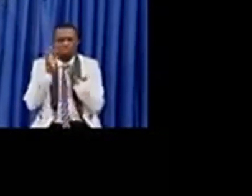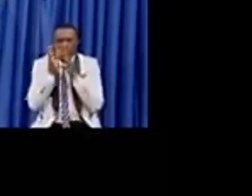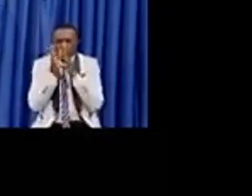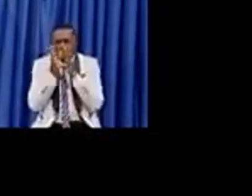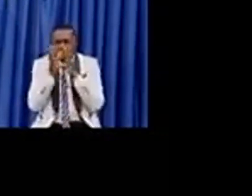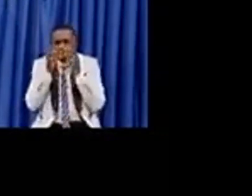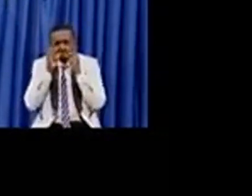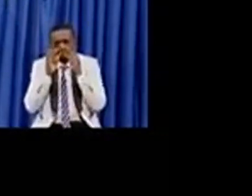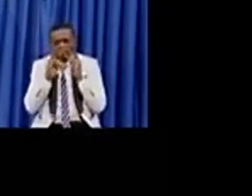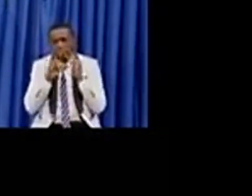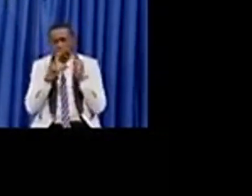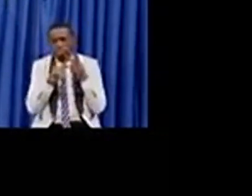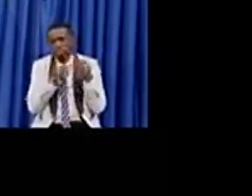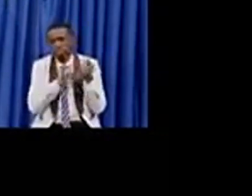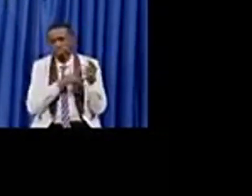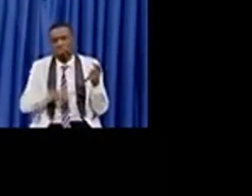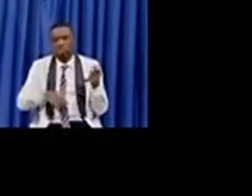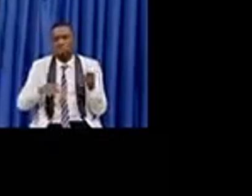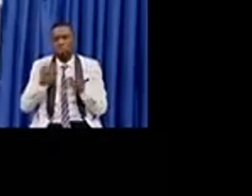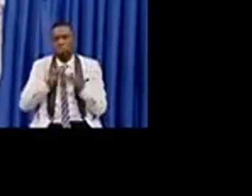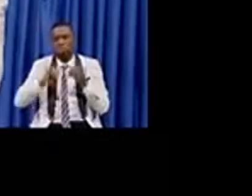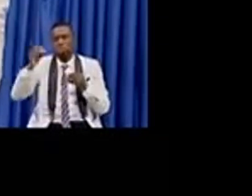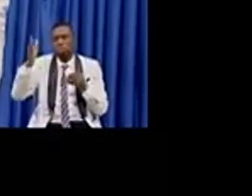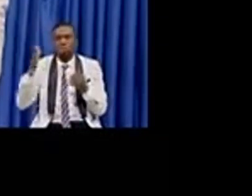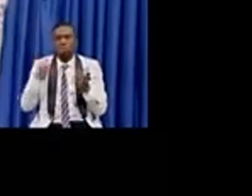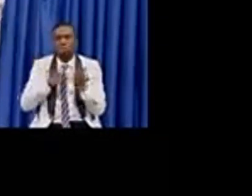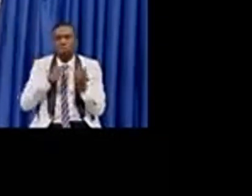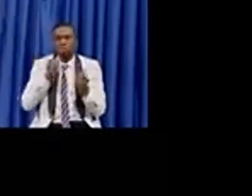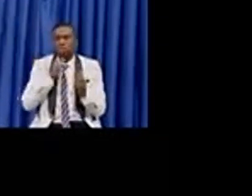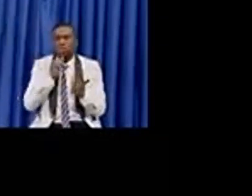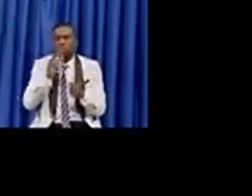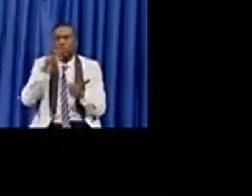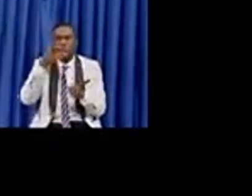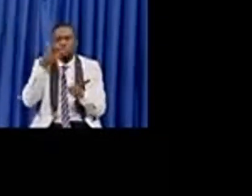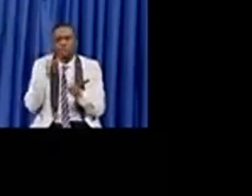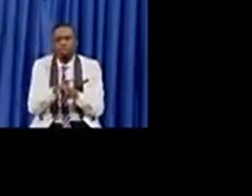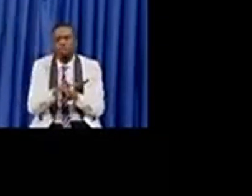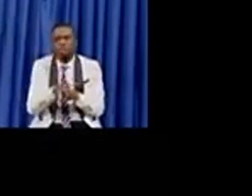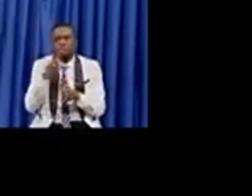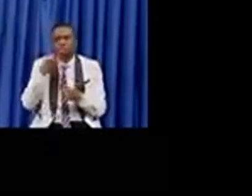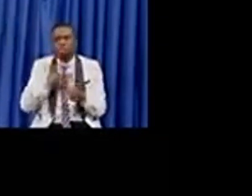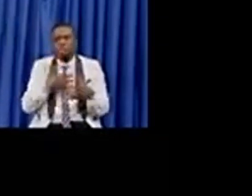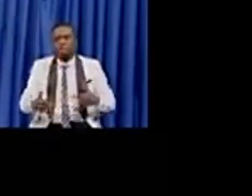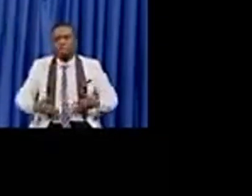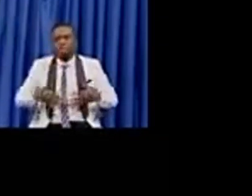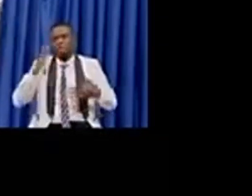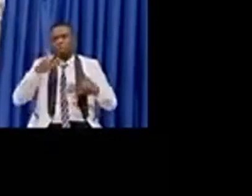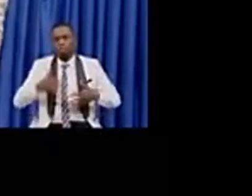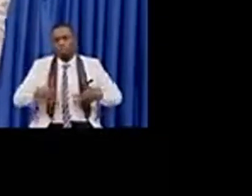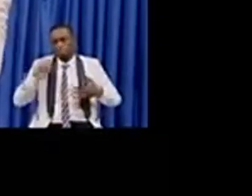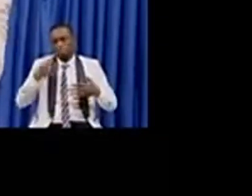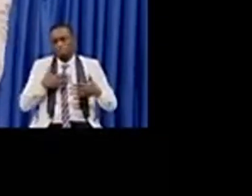for me. Your promise for my life is that I will be fruitful. Praise the Lord. So,